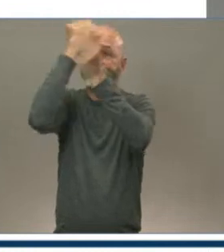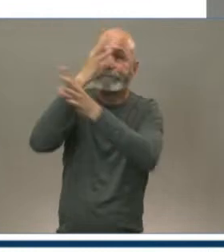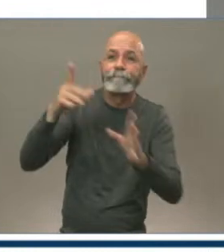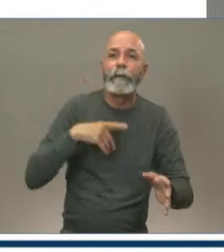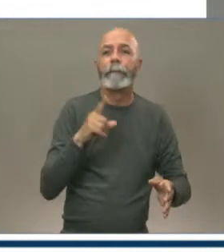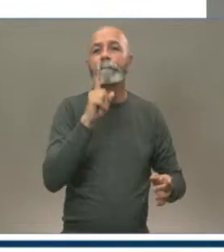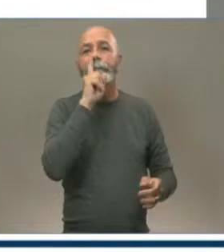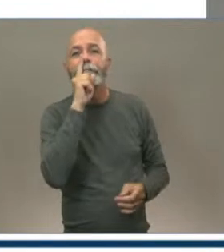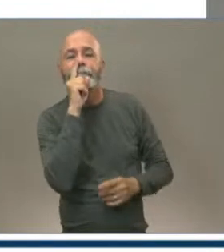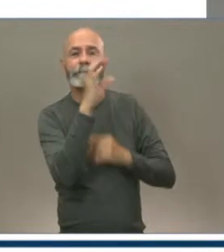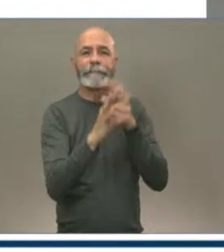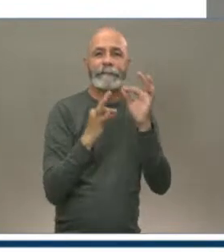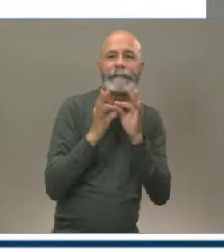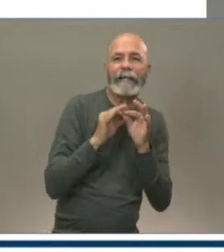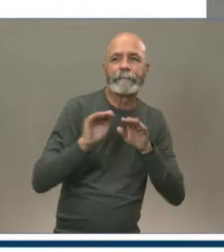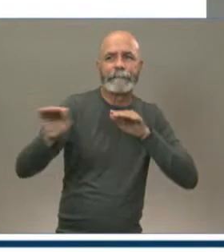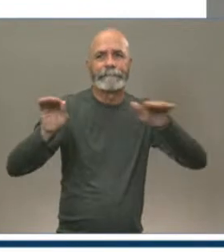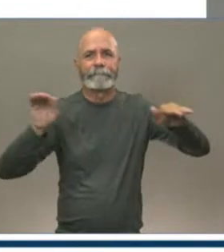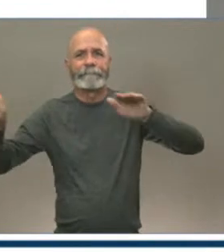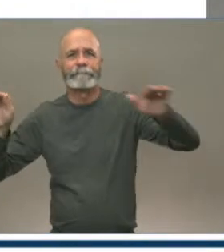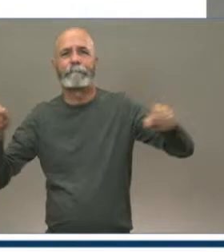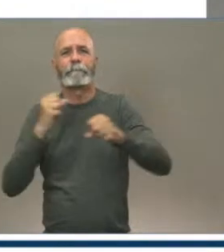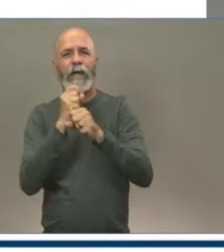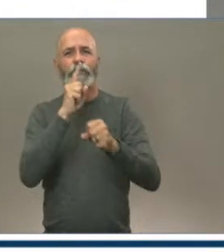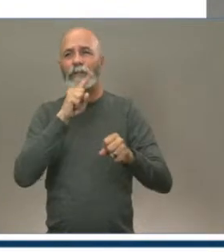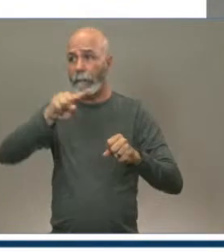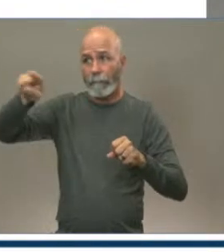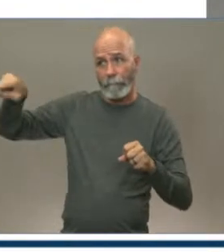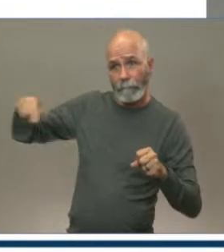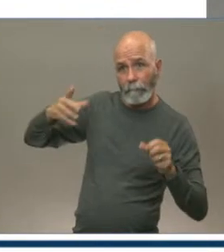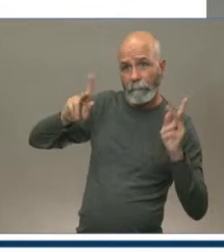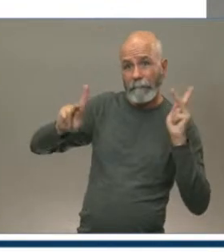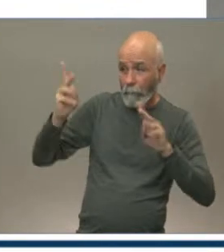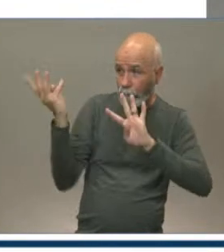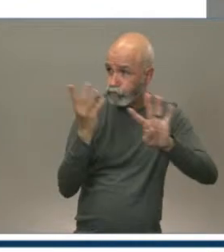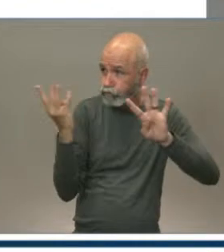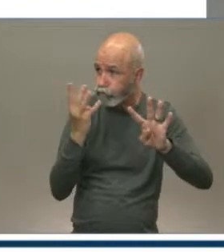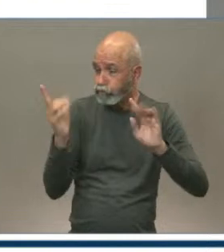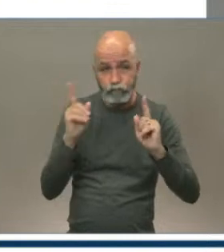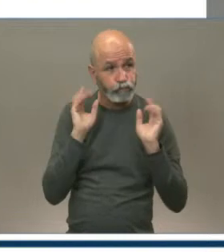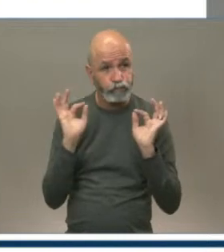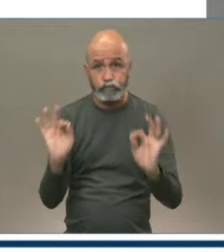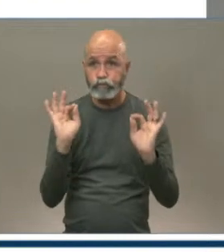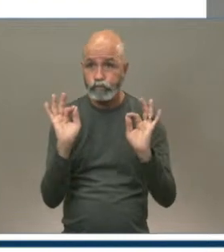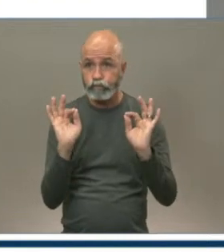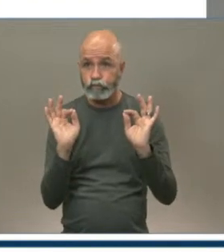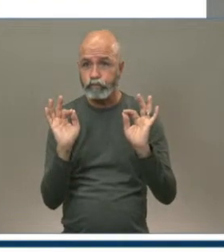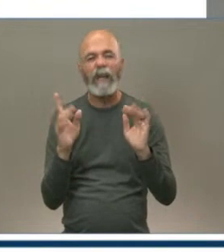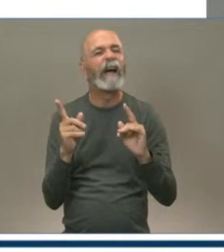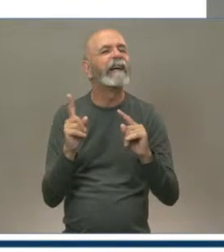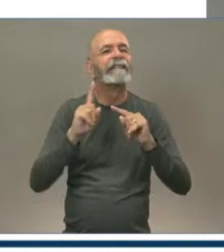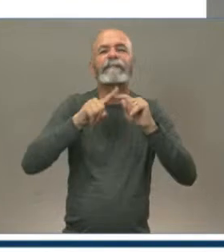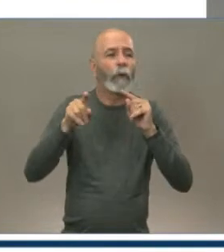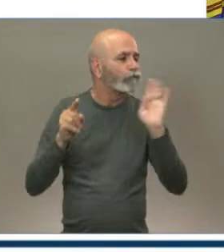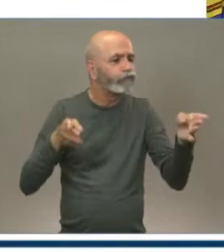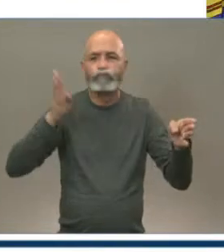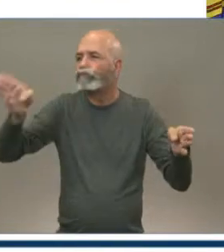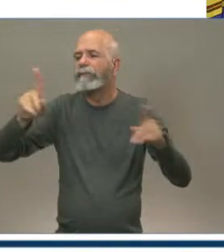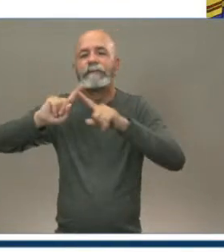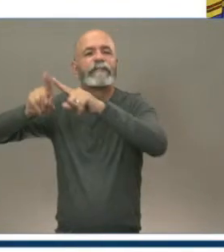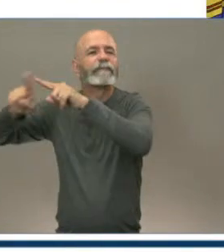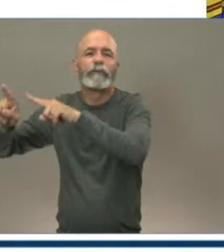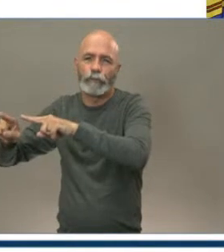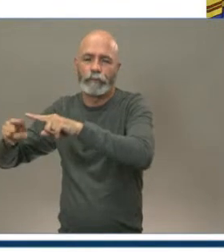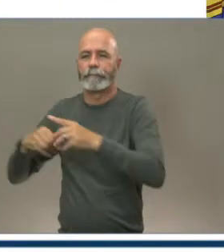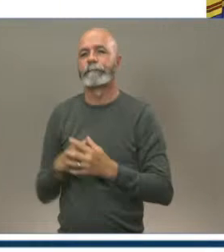make sure that we're testing as many people as possible through our different testing streams. Adrian, do you